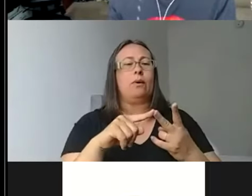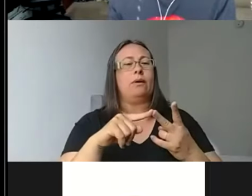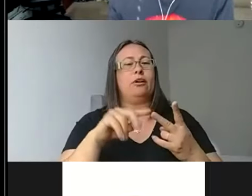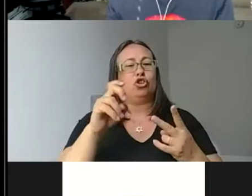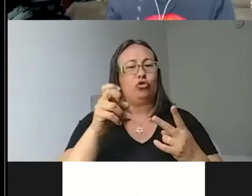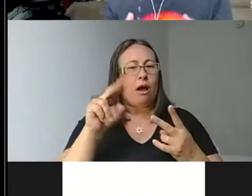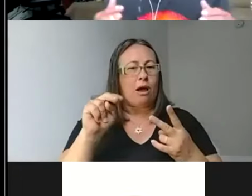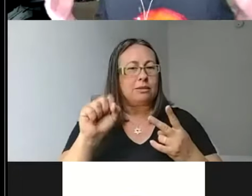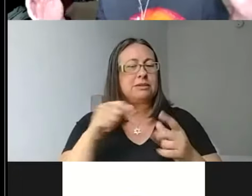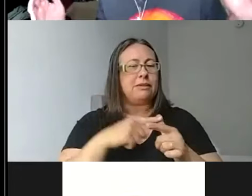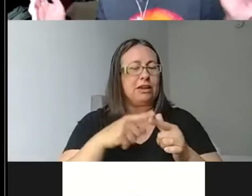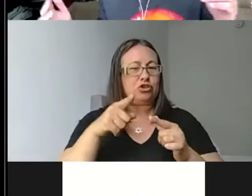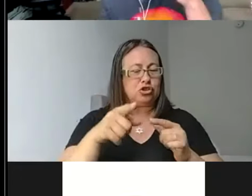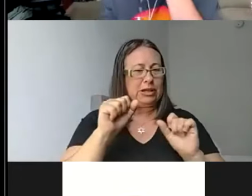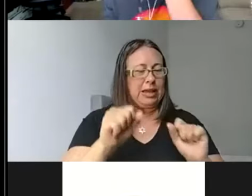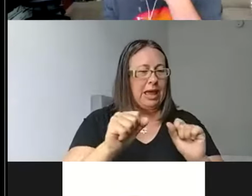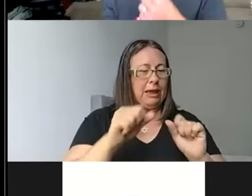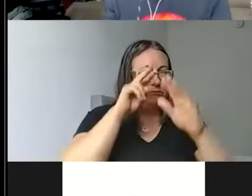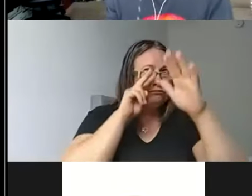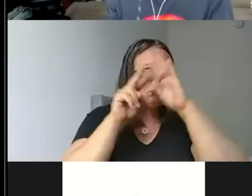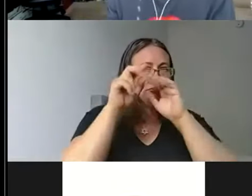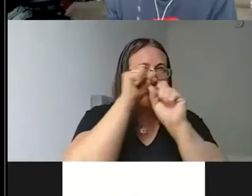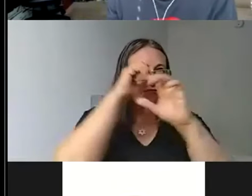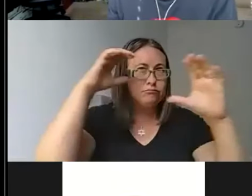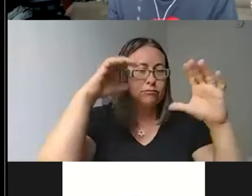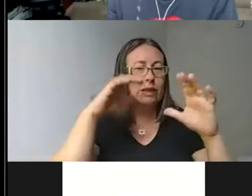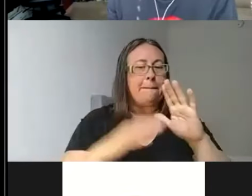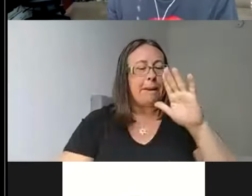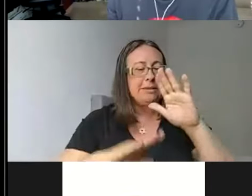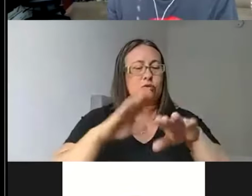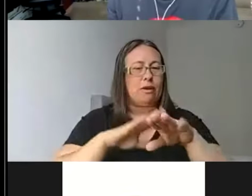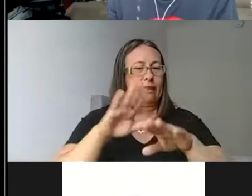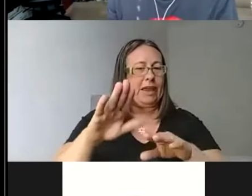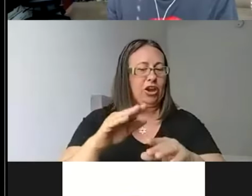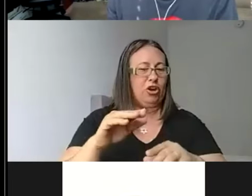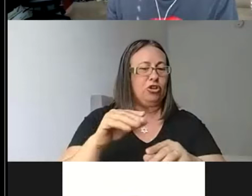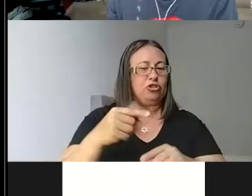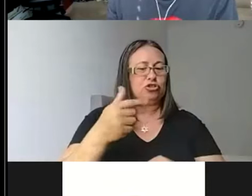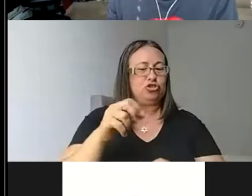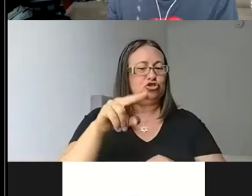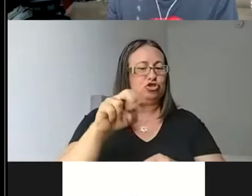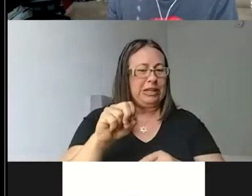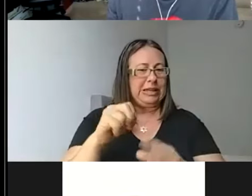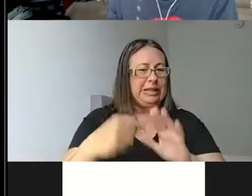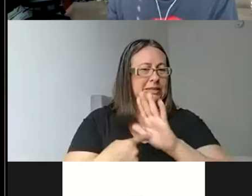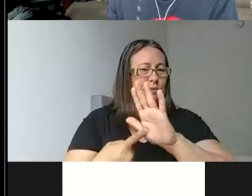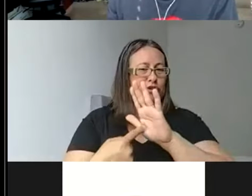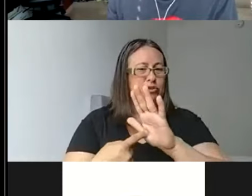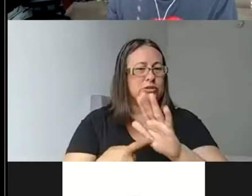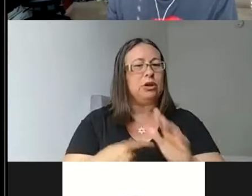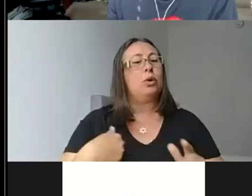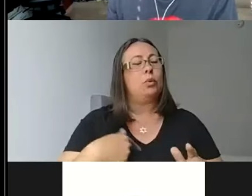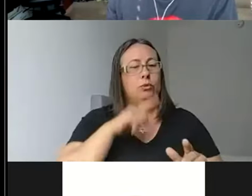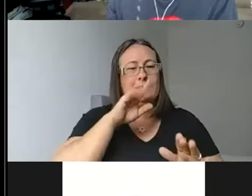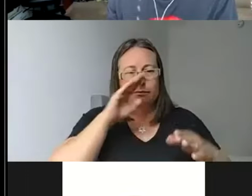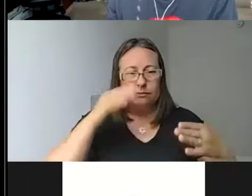a pseudo developmental time based on their gene expression. And again, we really focused on this transcription factor